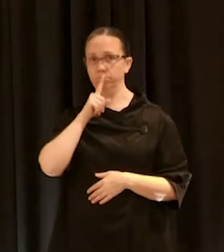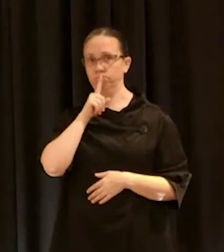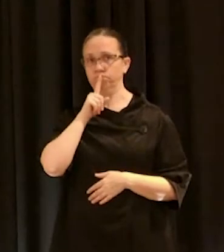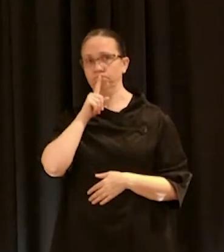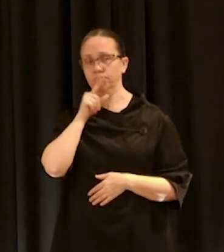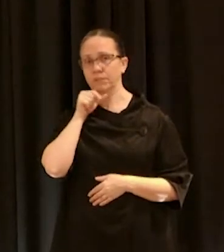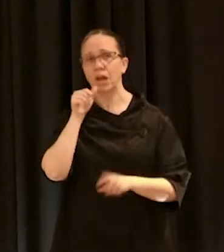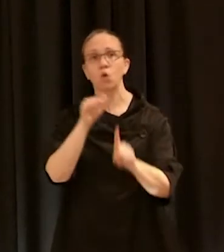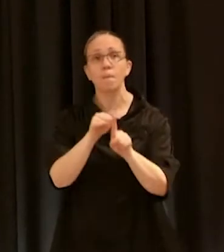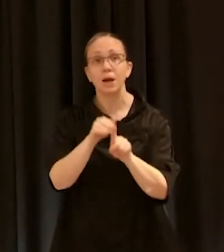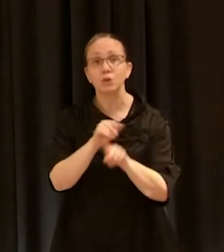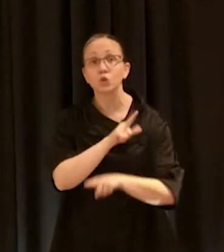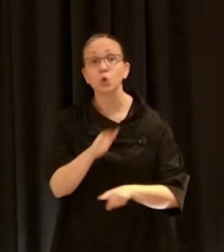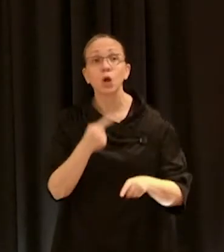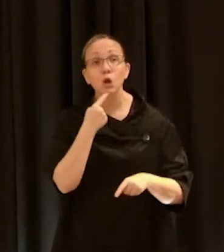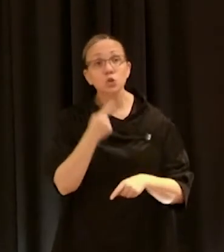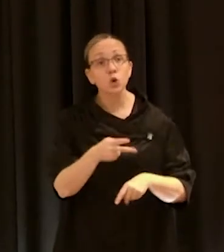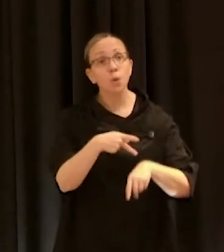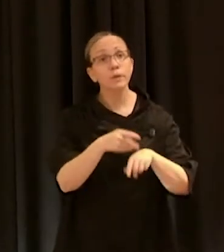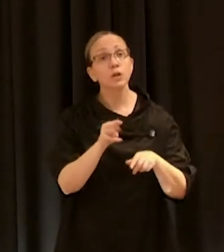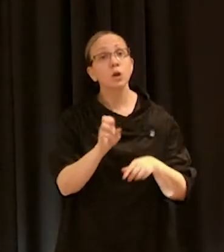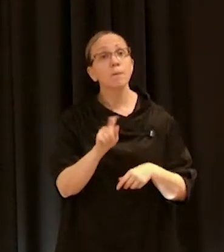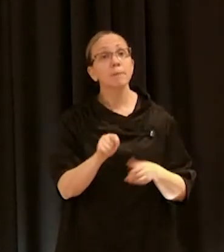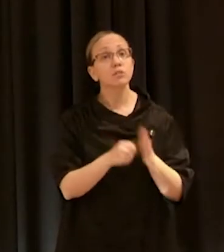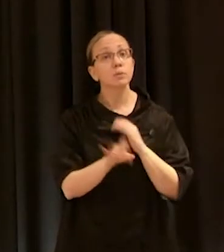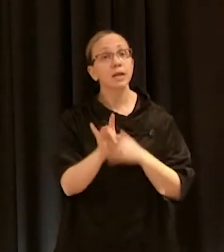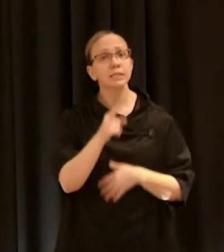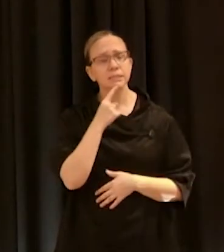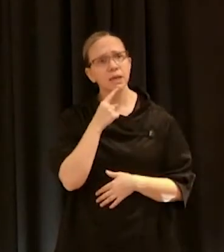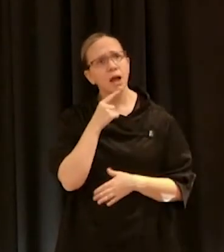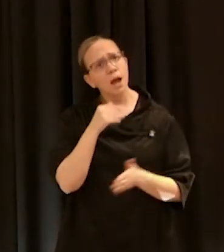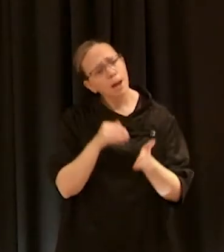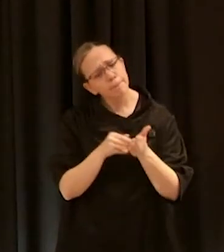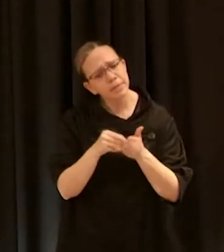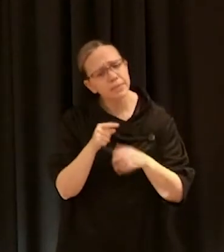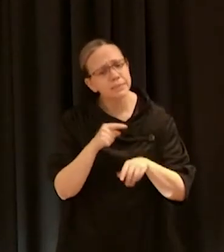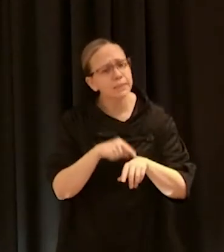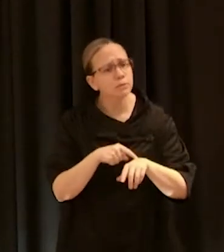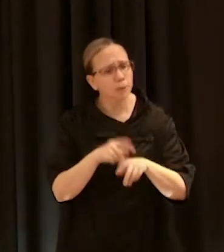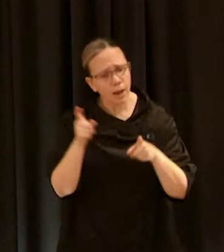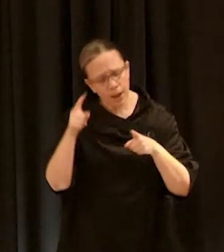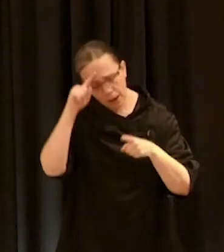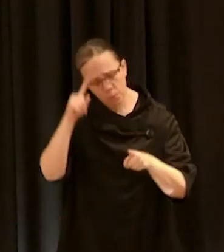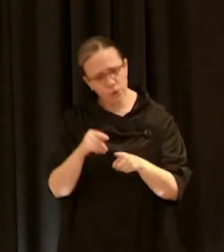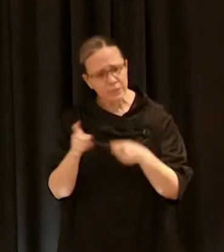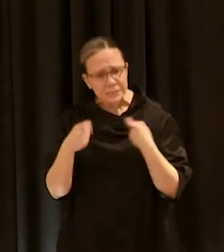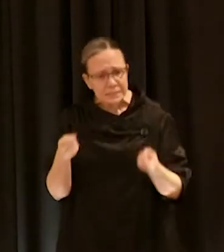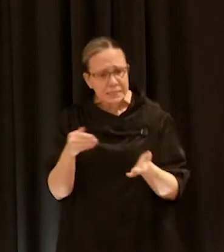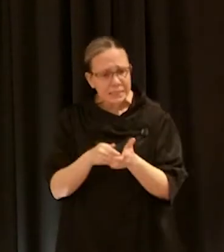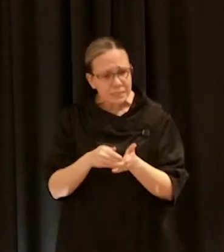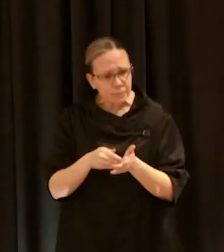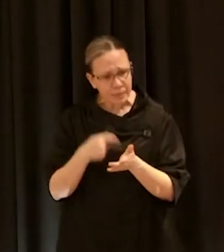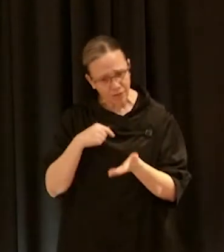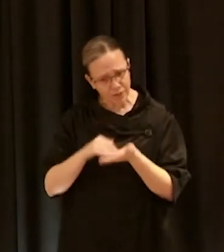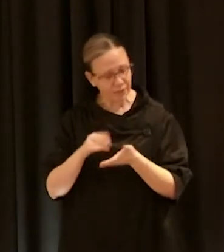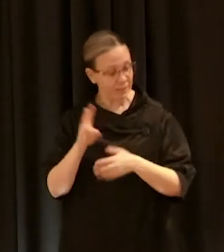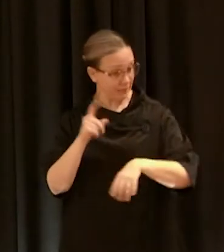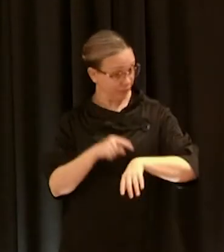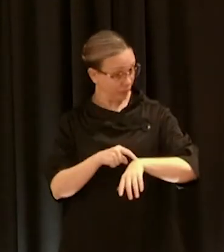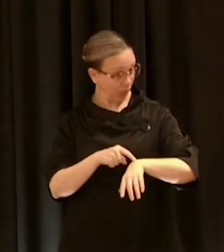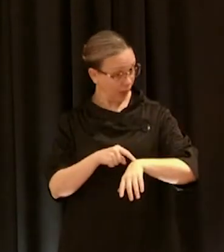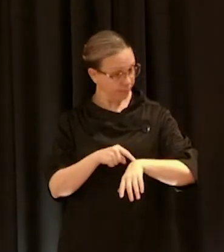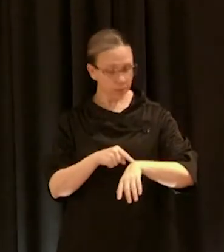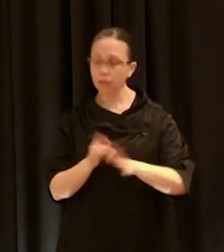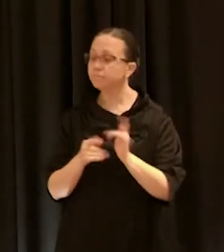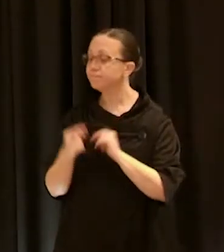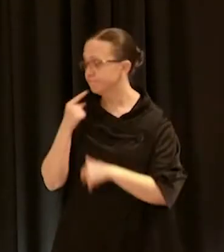remind you what the Lord told Peter in Matthew chapter 18 when he said, how oft shall my brother sin against me and I forgive him? Till seven times? And